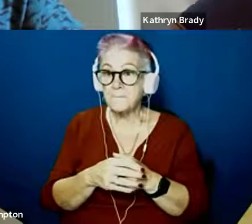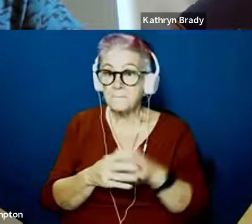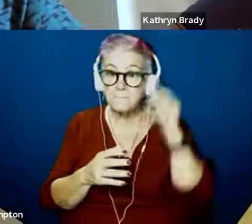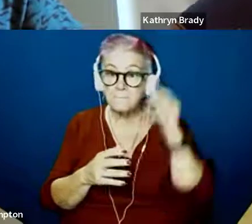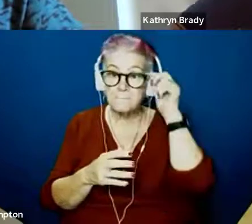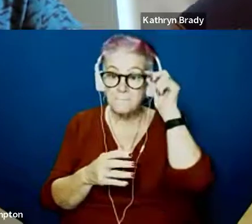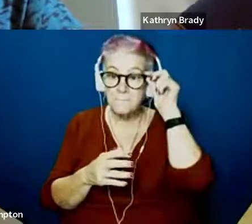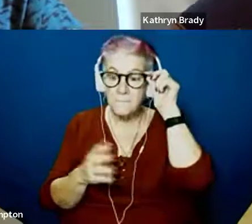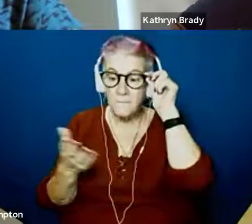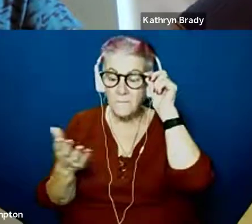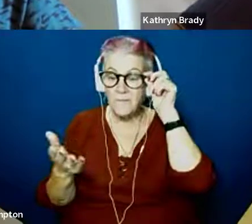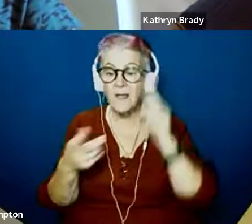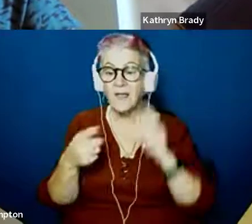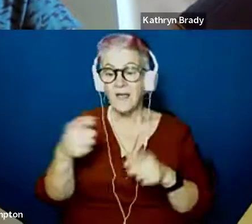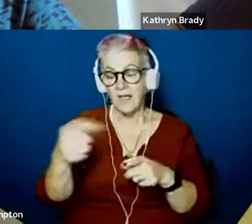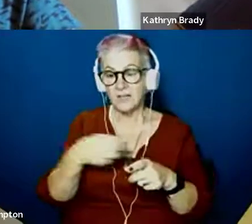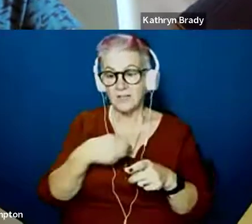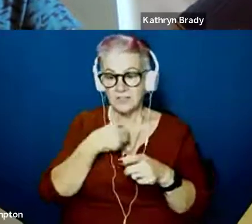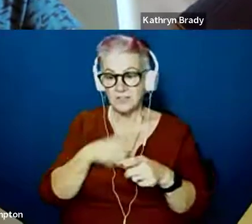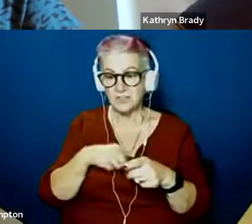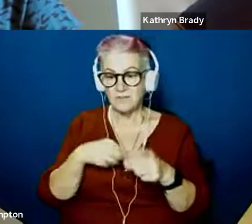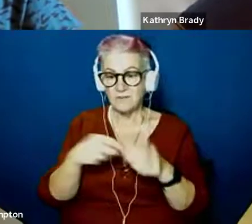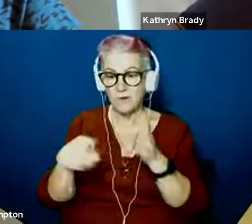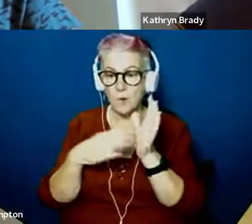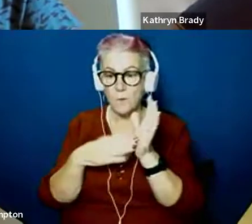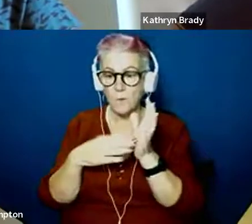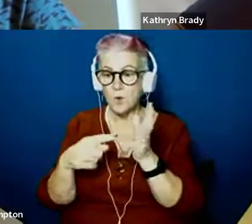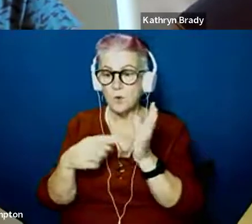Hi, Genevieve. You're on mute.